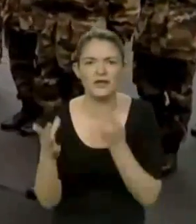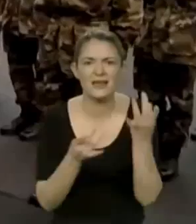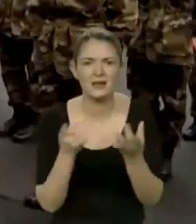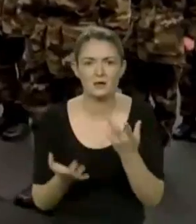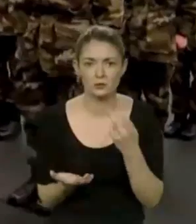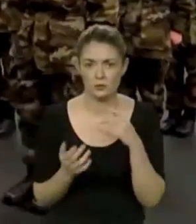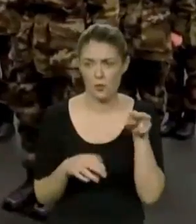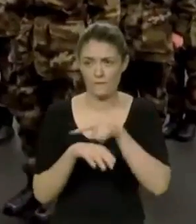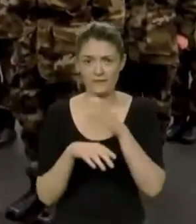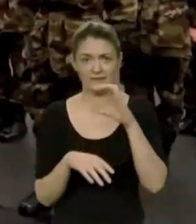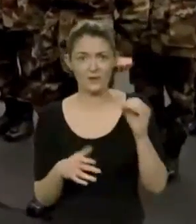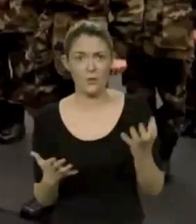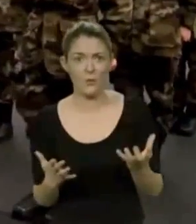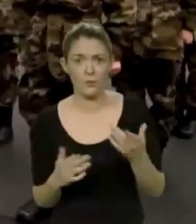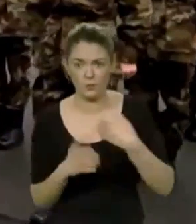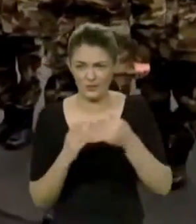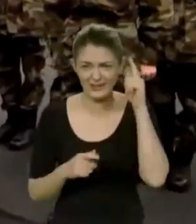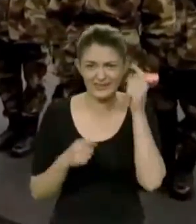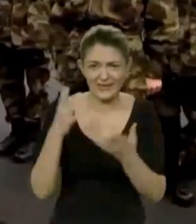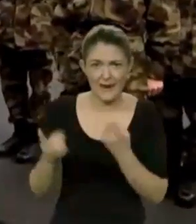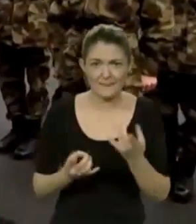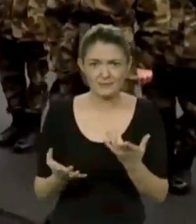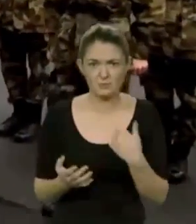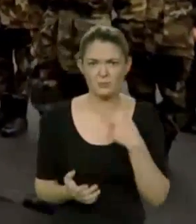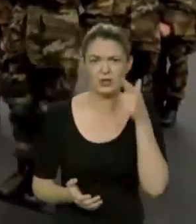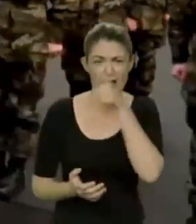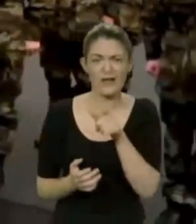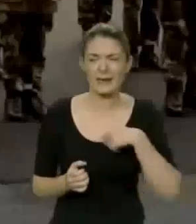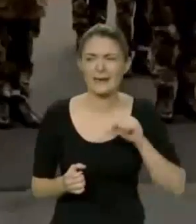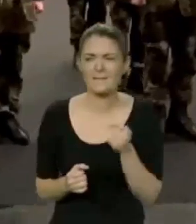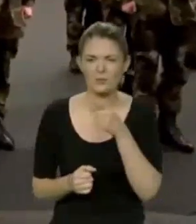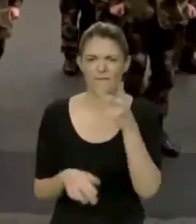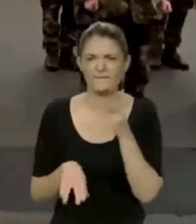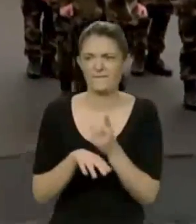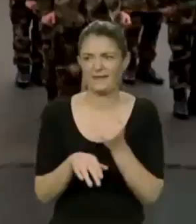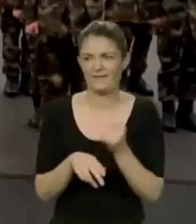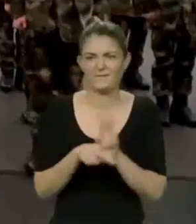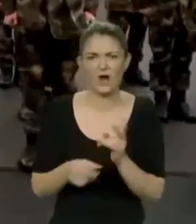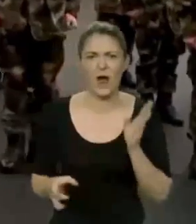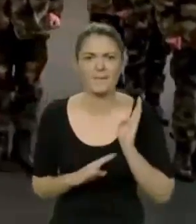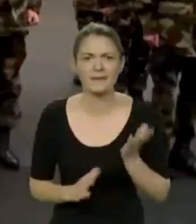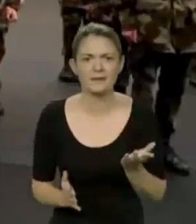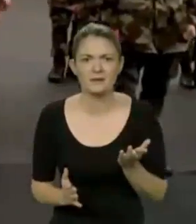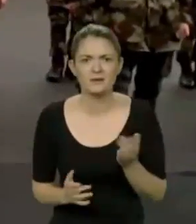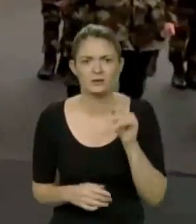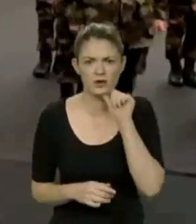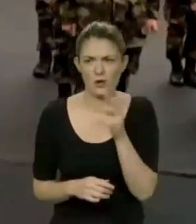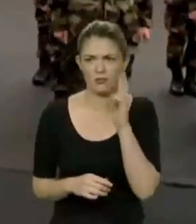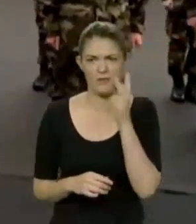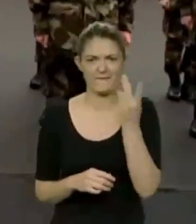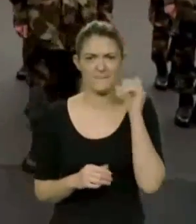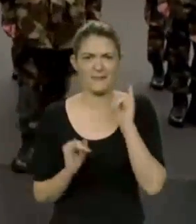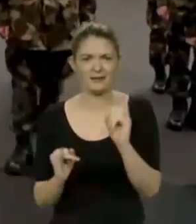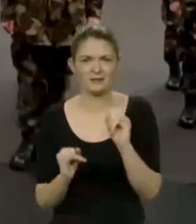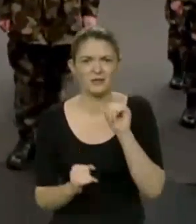CO, what do you think would happen? I'd say most of you would be lucky to be fucking kept in the army. Not only does that reflect badly on ye, it reflects badly